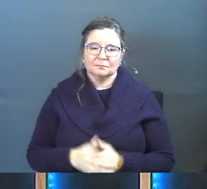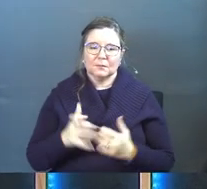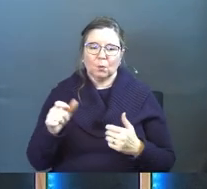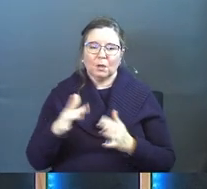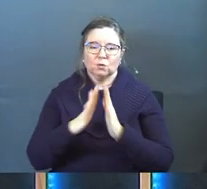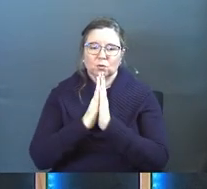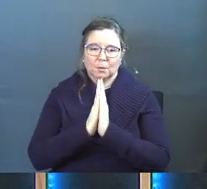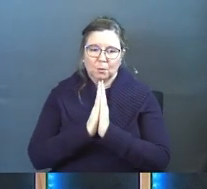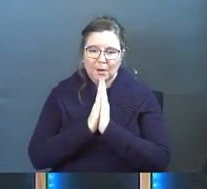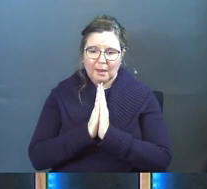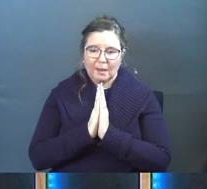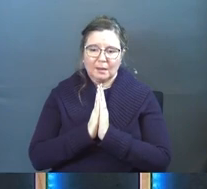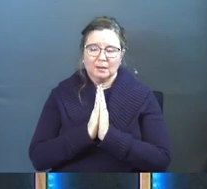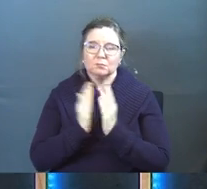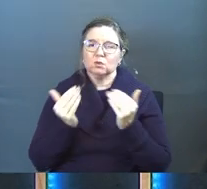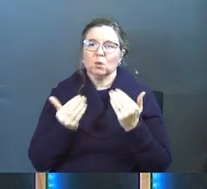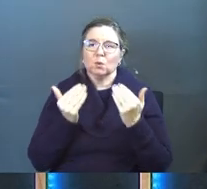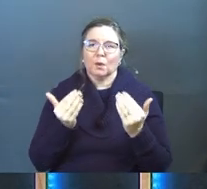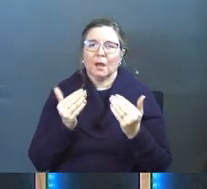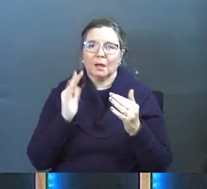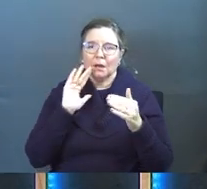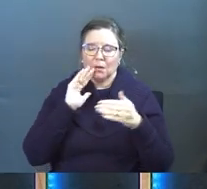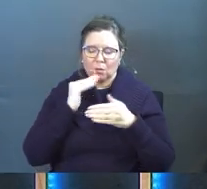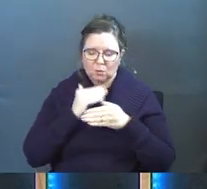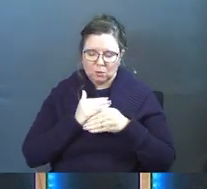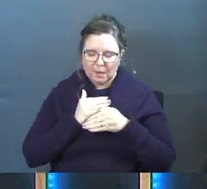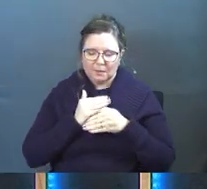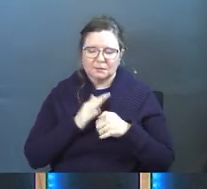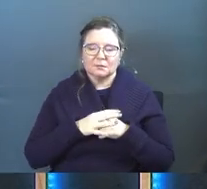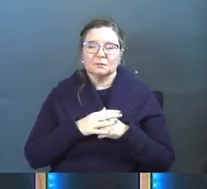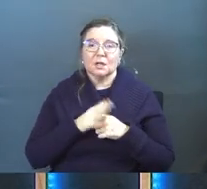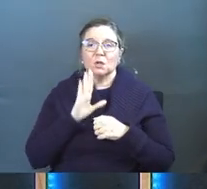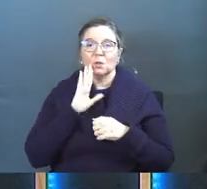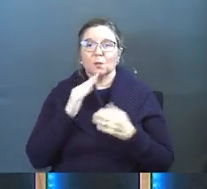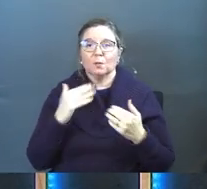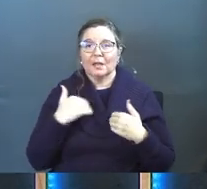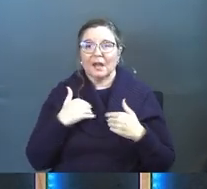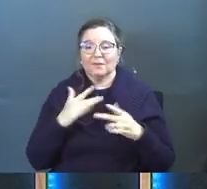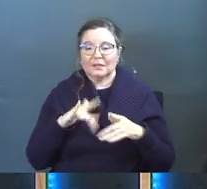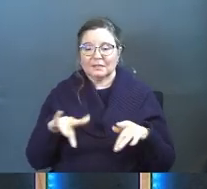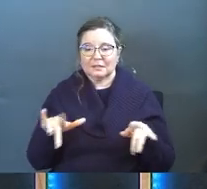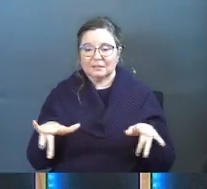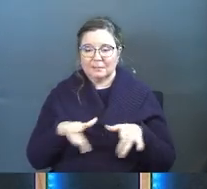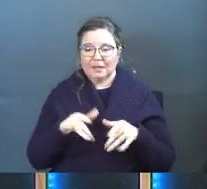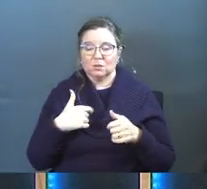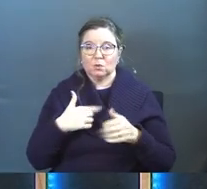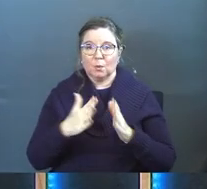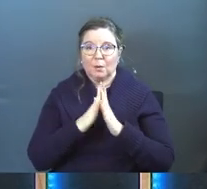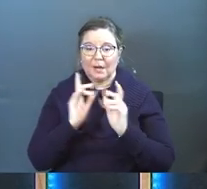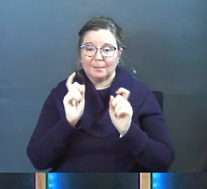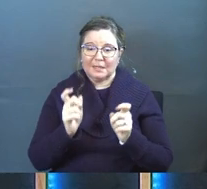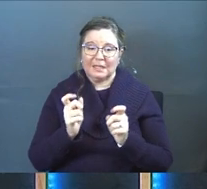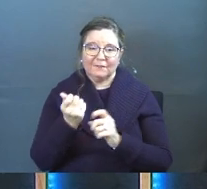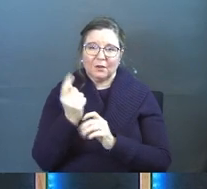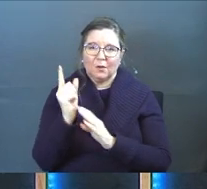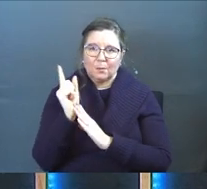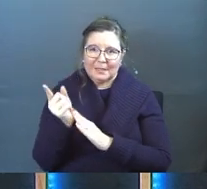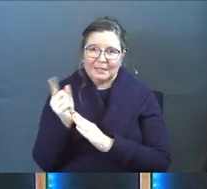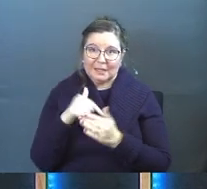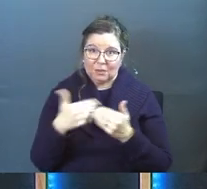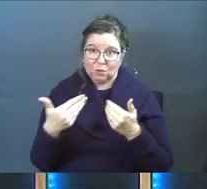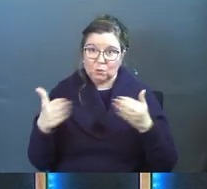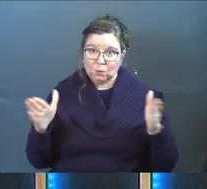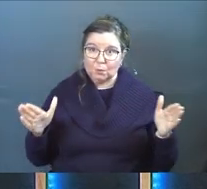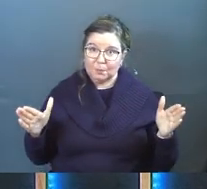And I want you to pray. And so go ahead and close your eyes and you're going to have this space to pray. And I'm going to give you minutes in